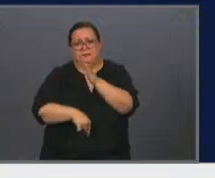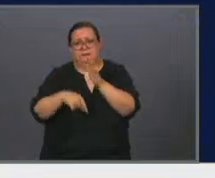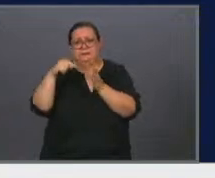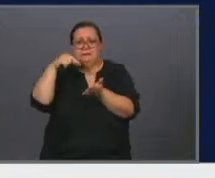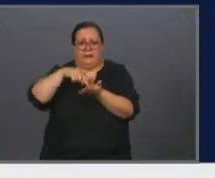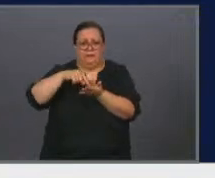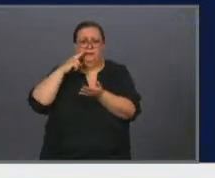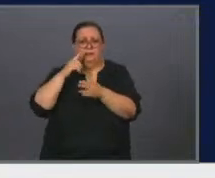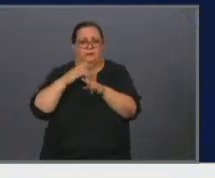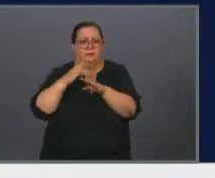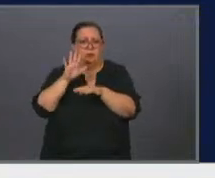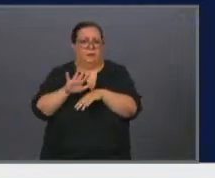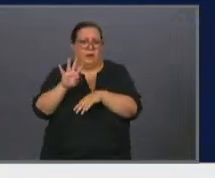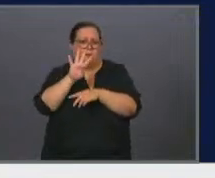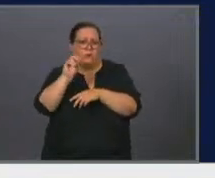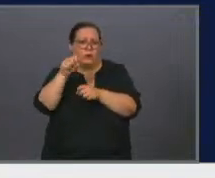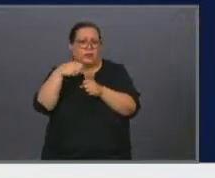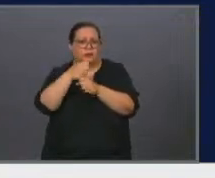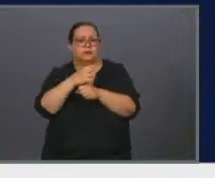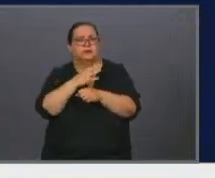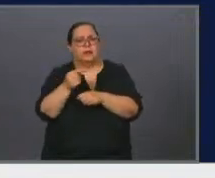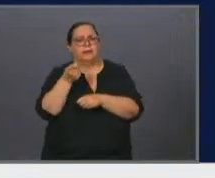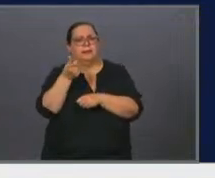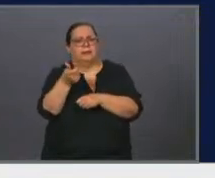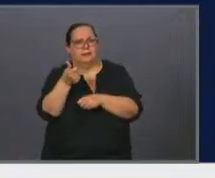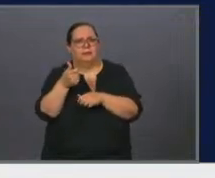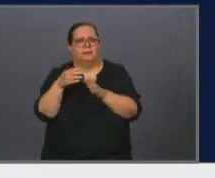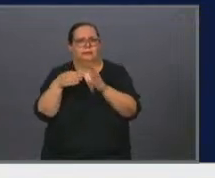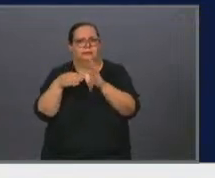there's been very little inflation.